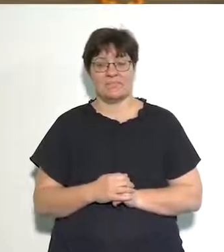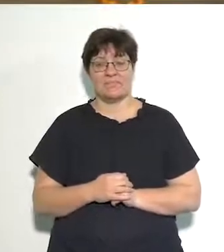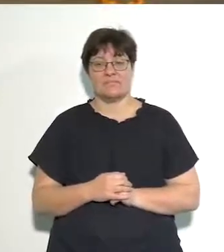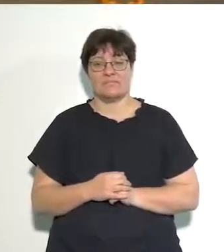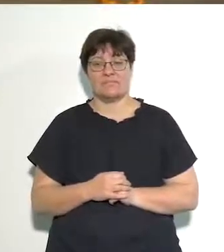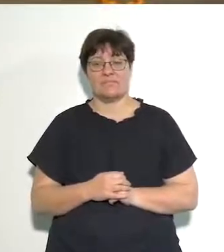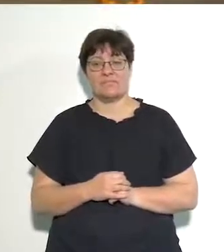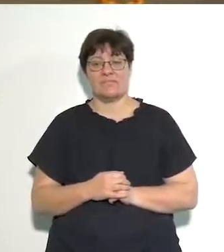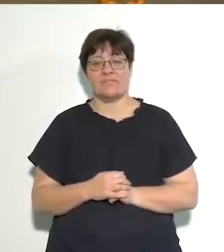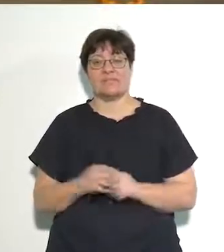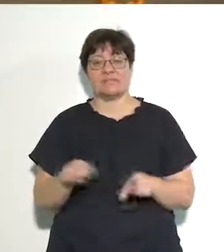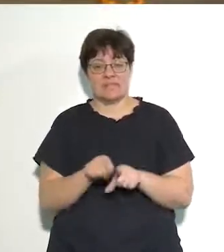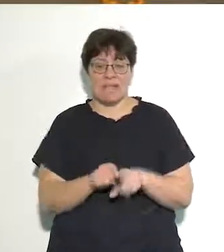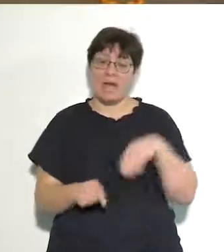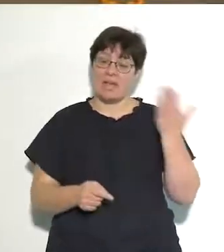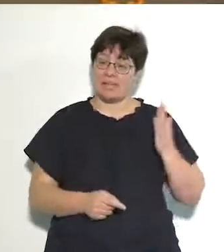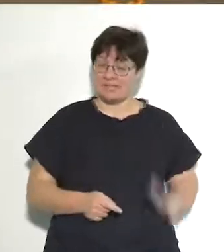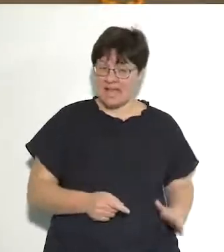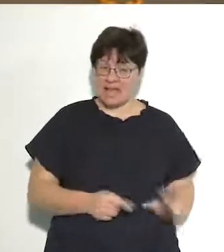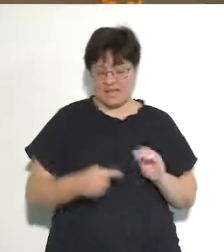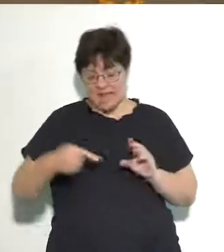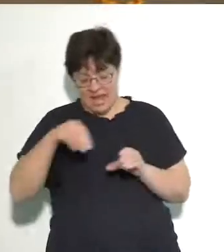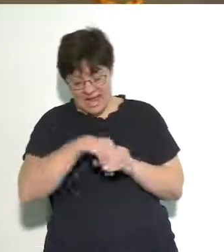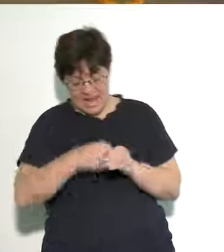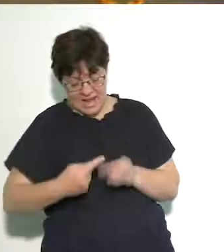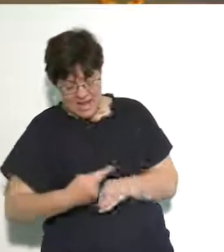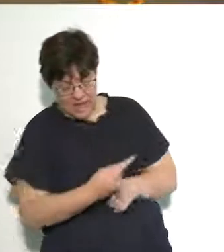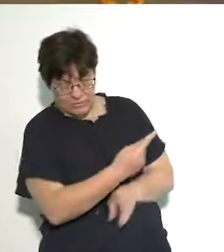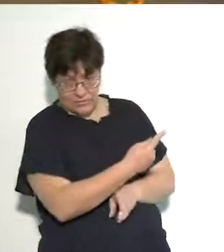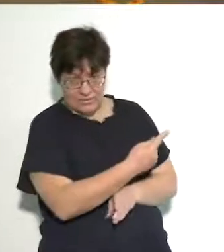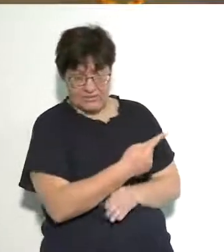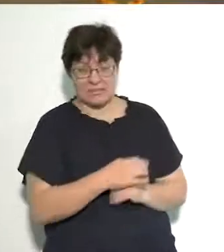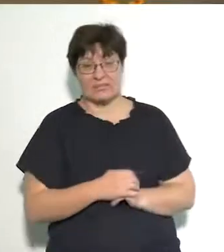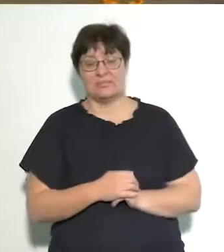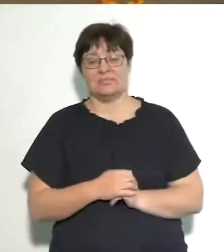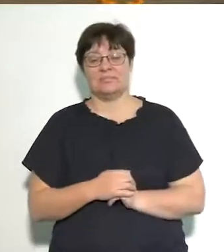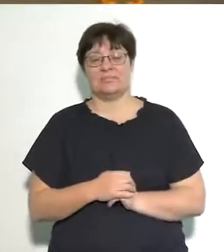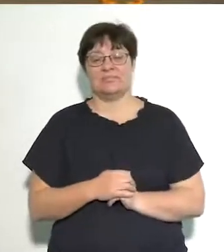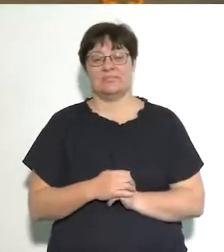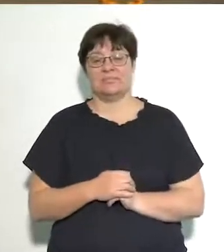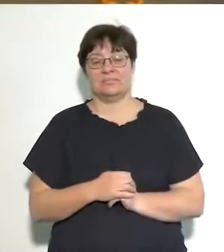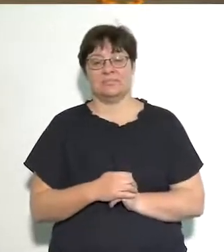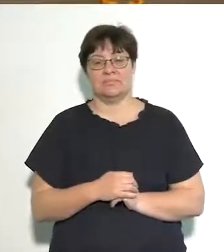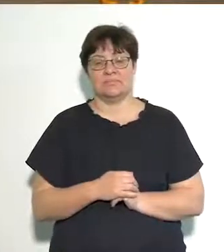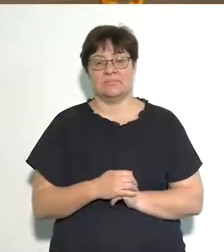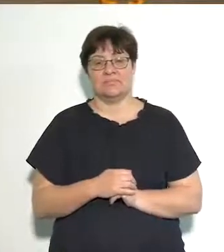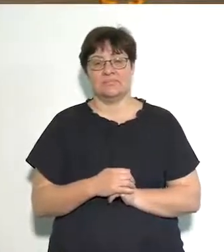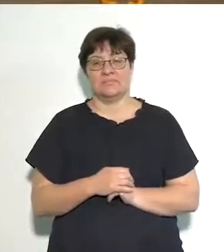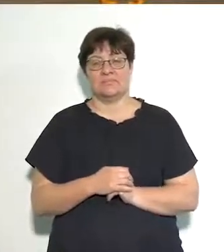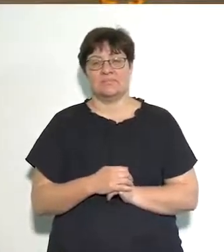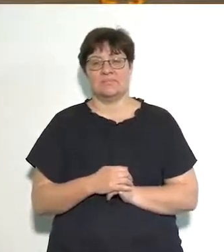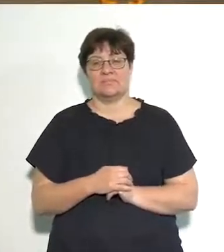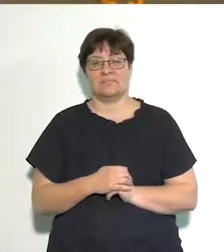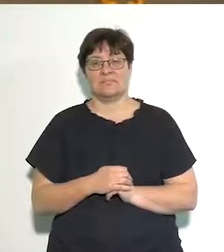From the inside out. And again with the other side, thread through, from the inside out,